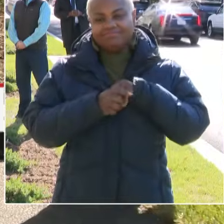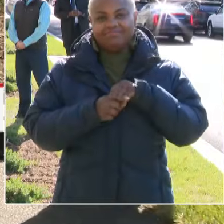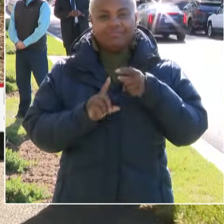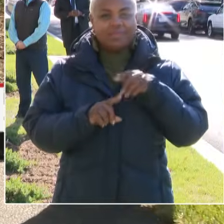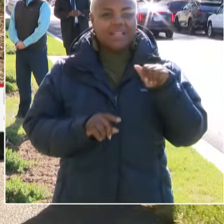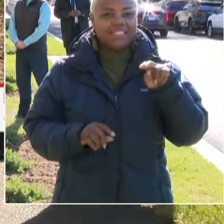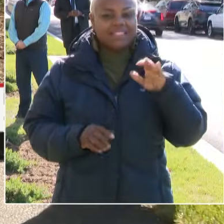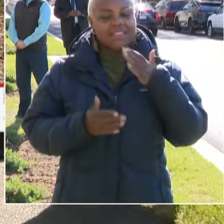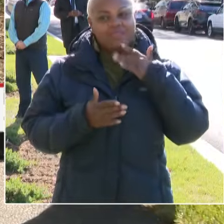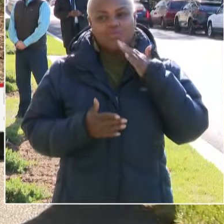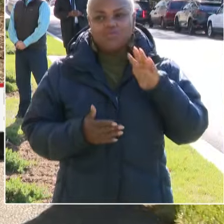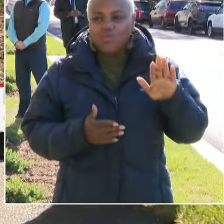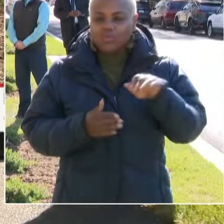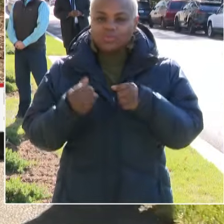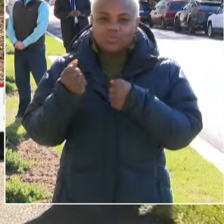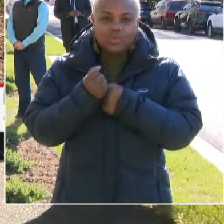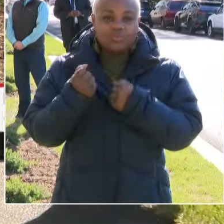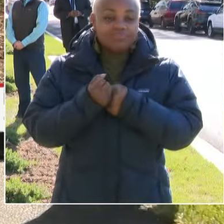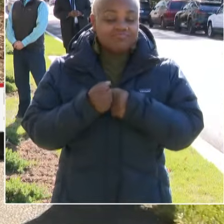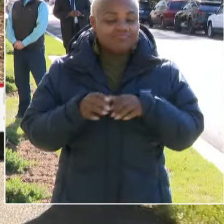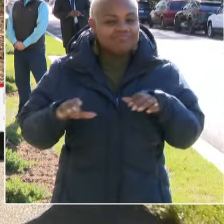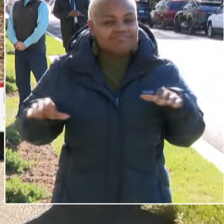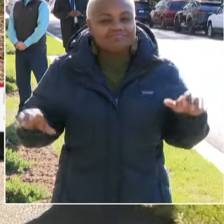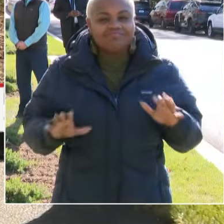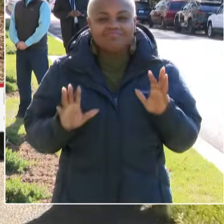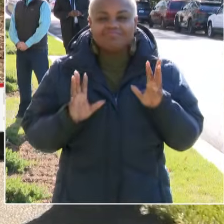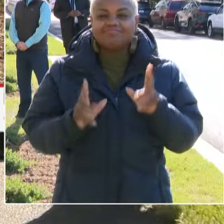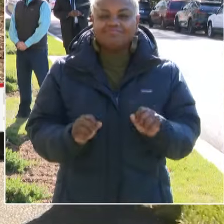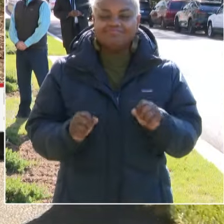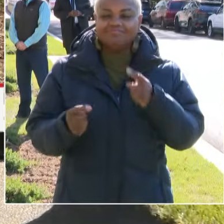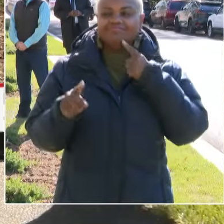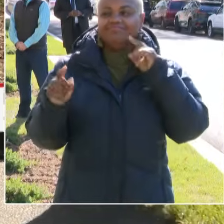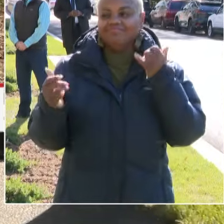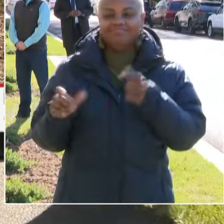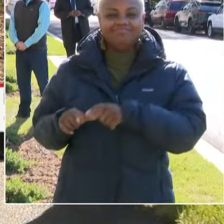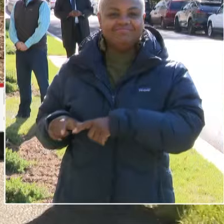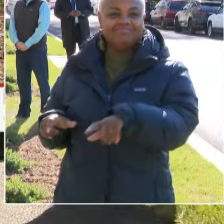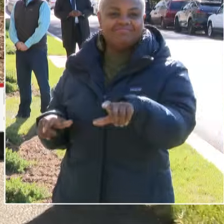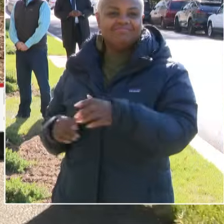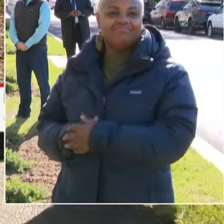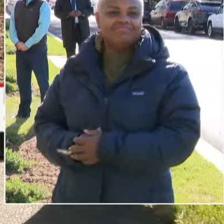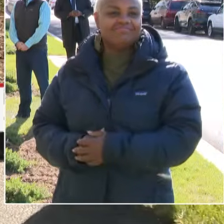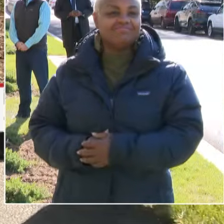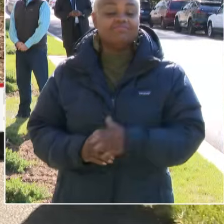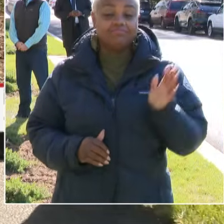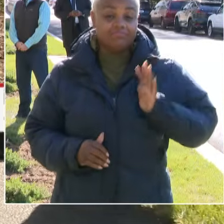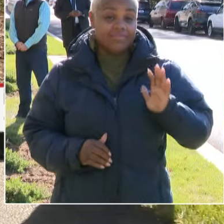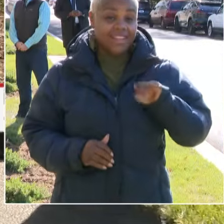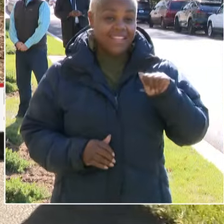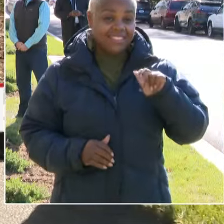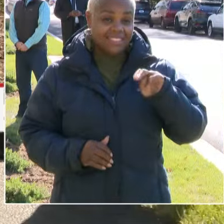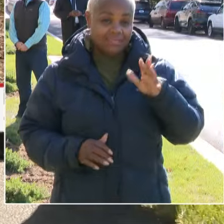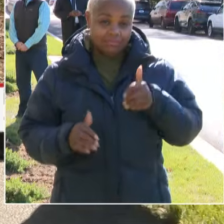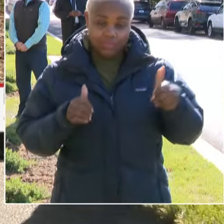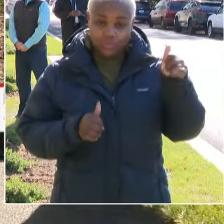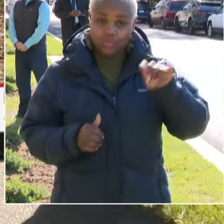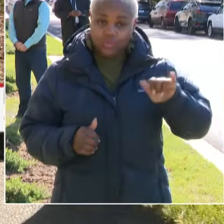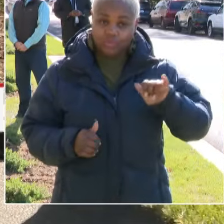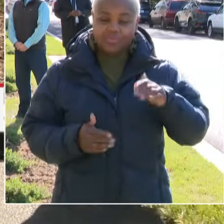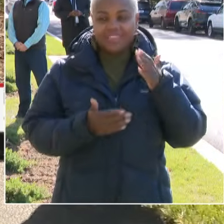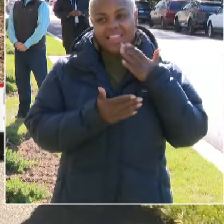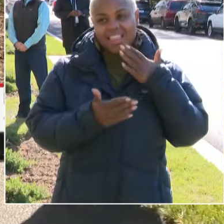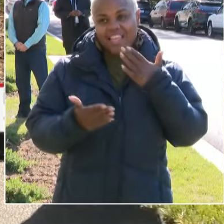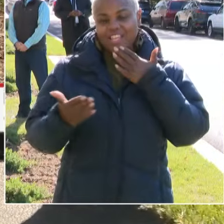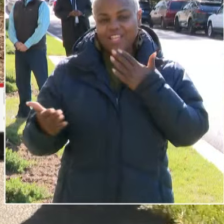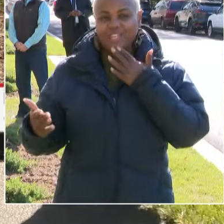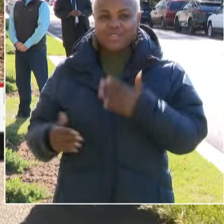support and usher this in, as well as former commissioners Evan Yates and Aaron Palmer, Jeff Bromagen, and so many. They put their